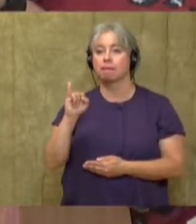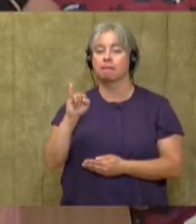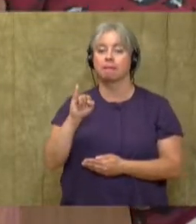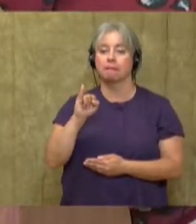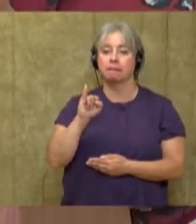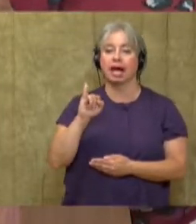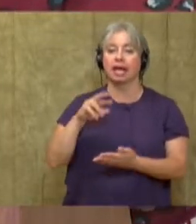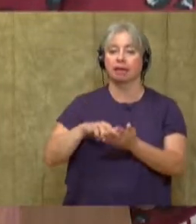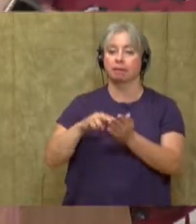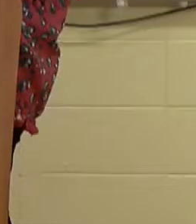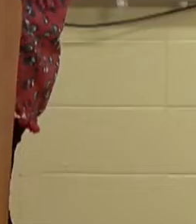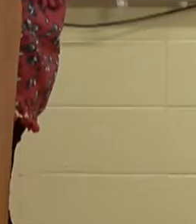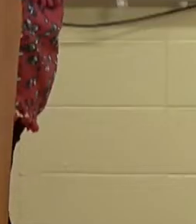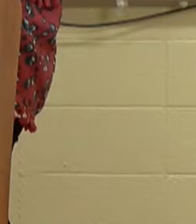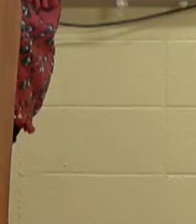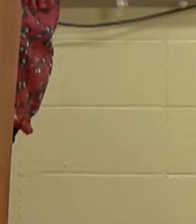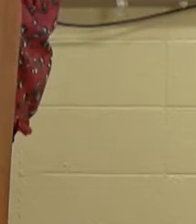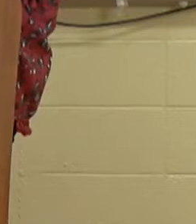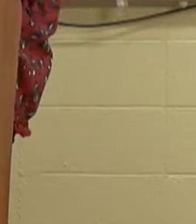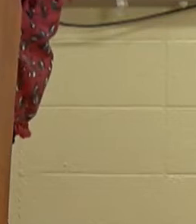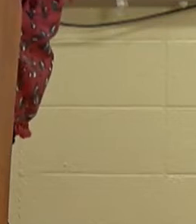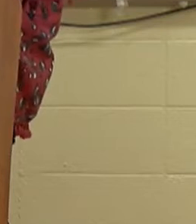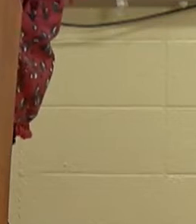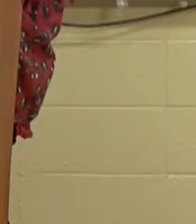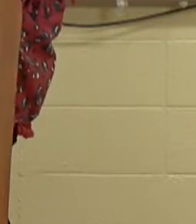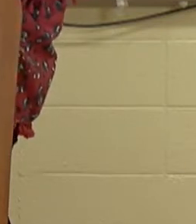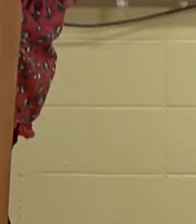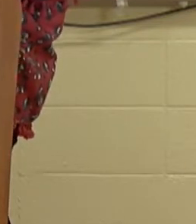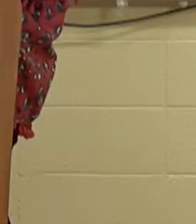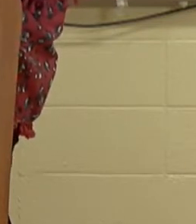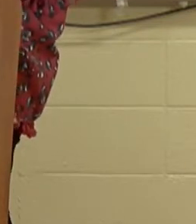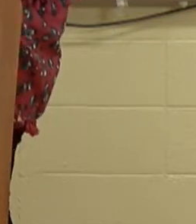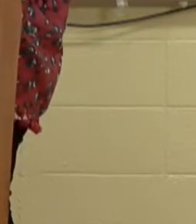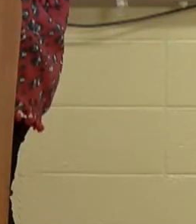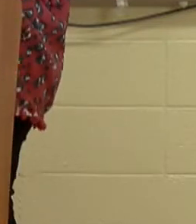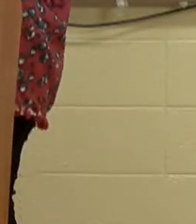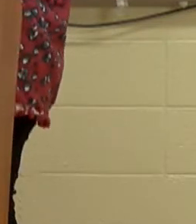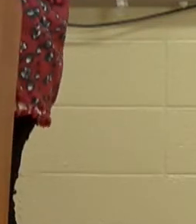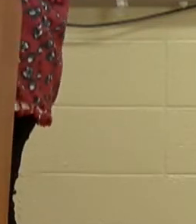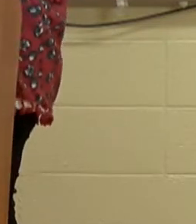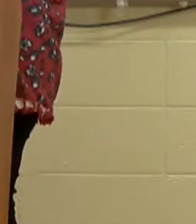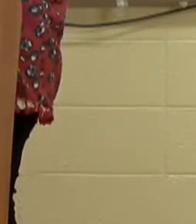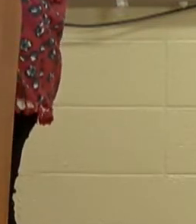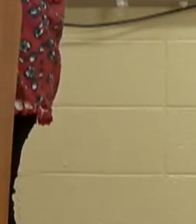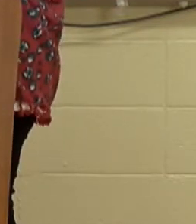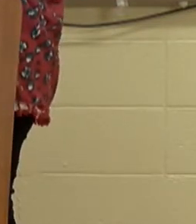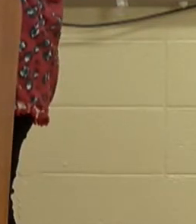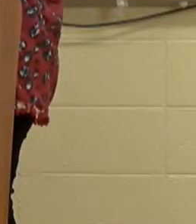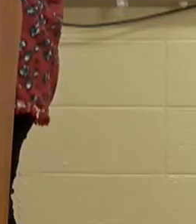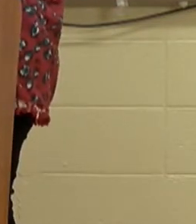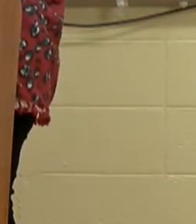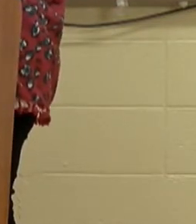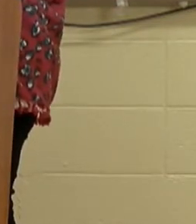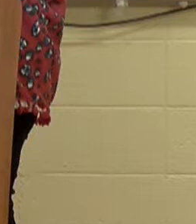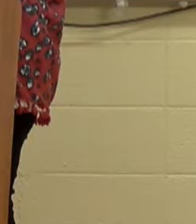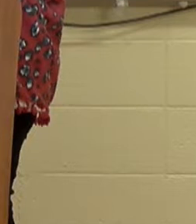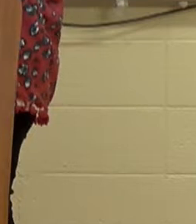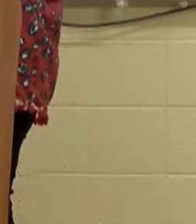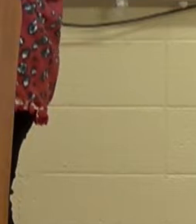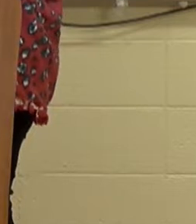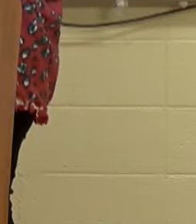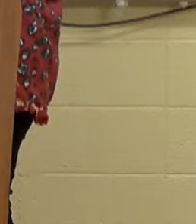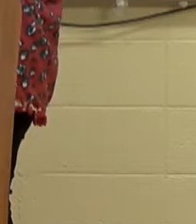Bi meaning two variables, two things, and we're going to see what their correlation is, how they